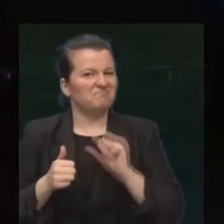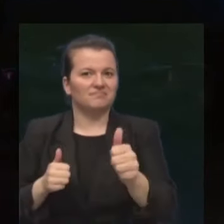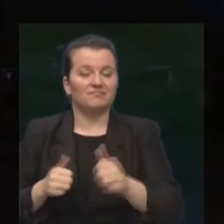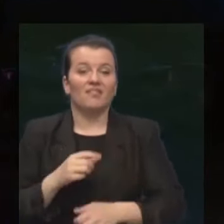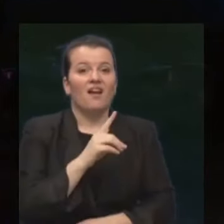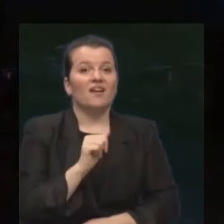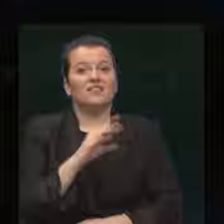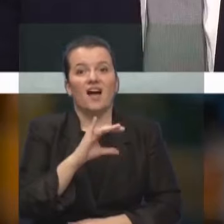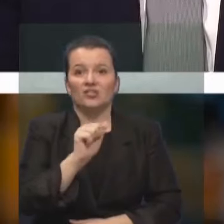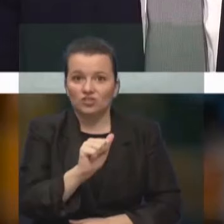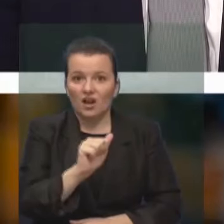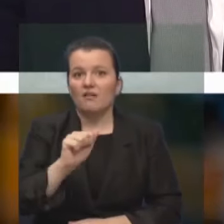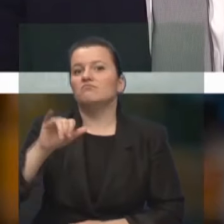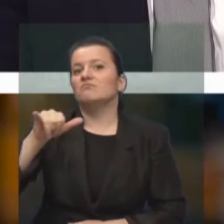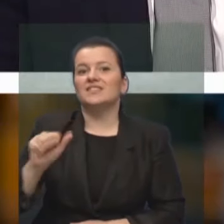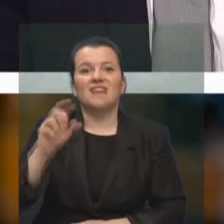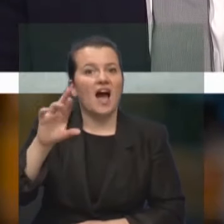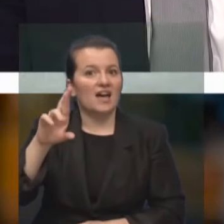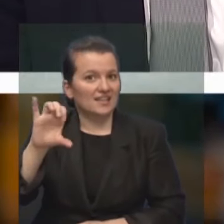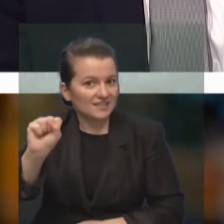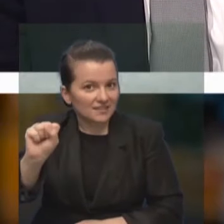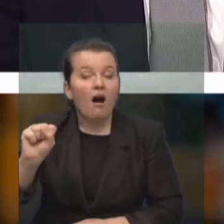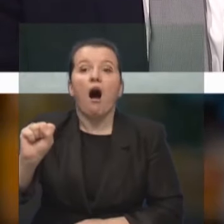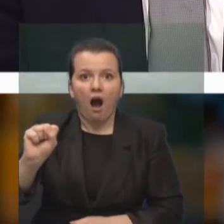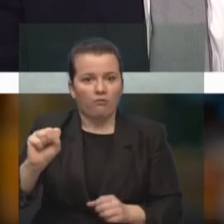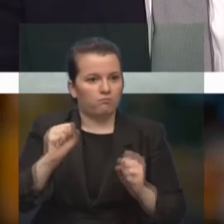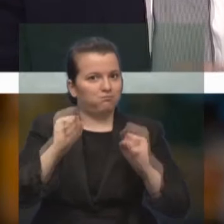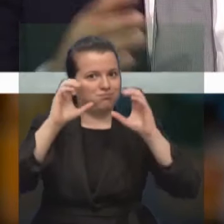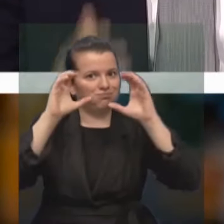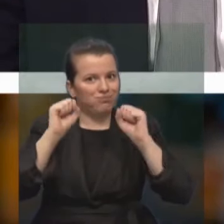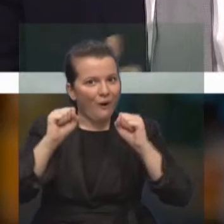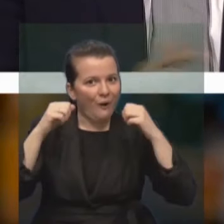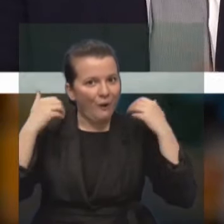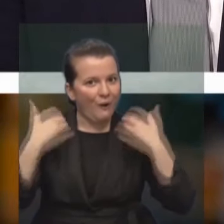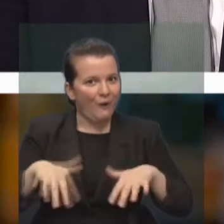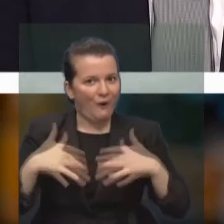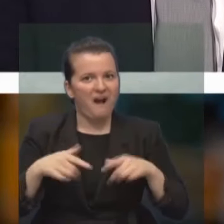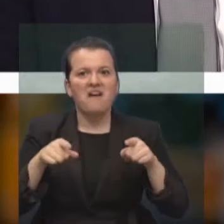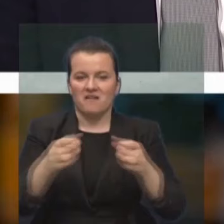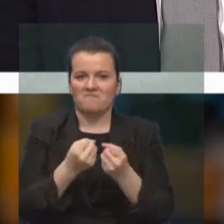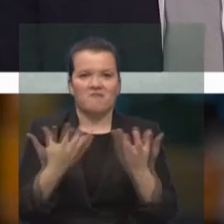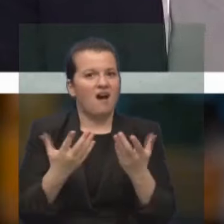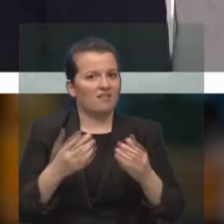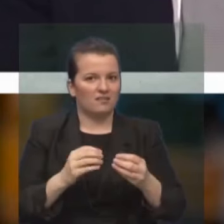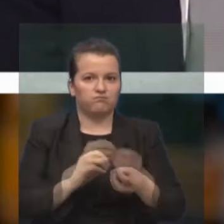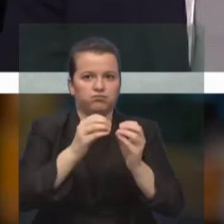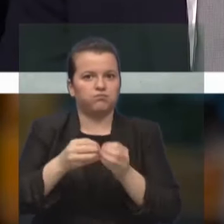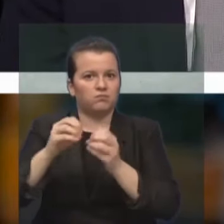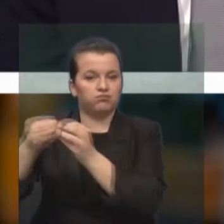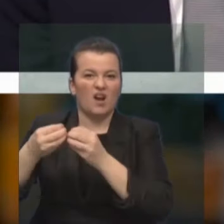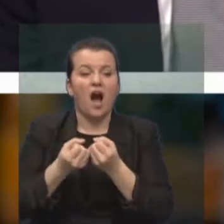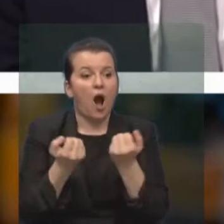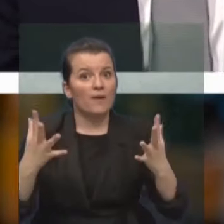Spring is beyond expectations. We have a very high level of pre-orders in a matter of 3 weeks. At group